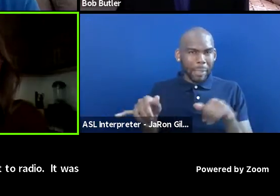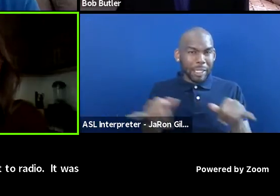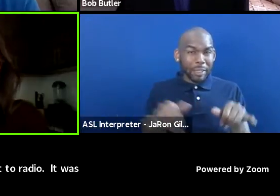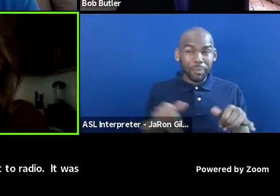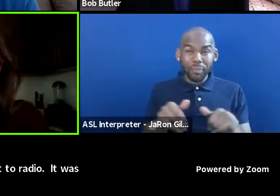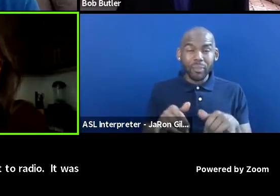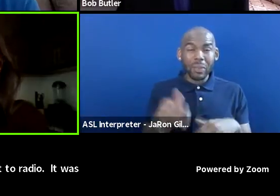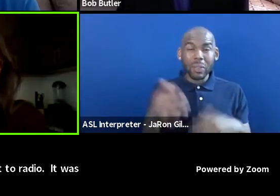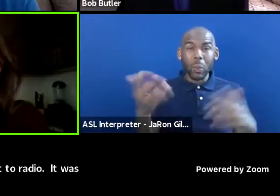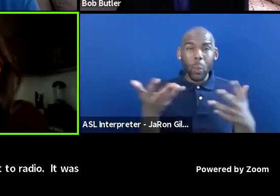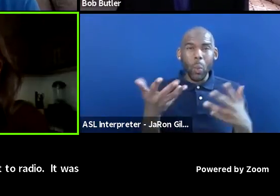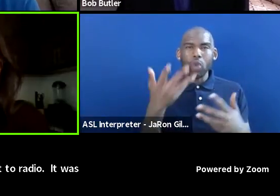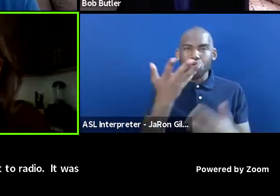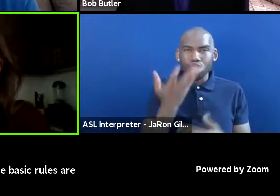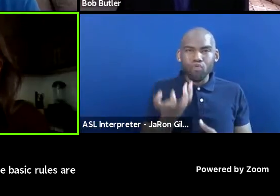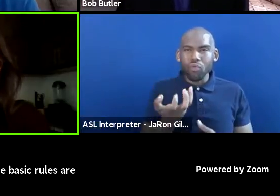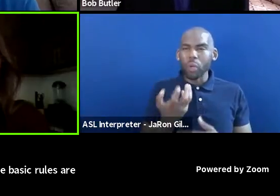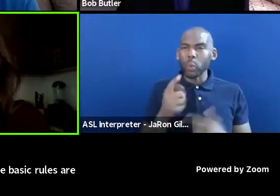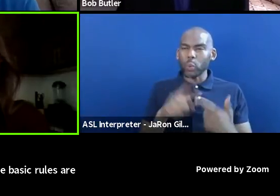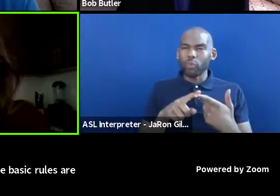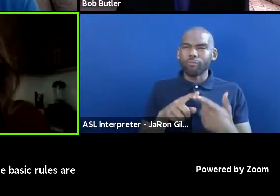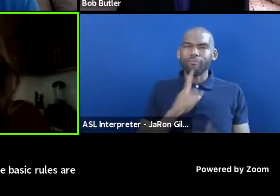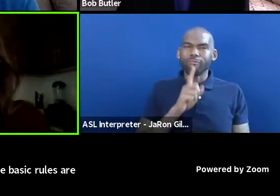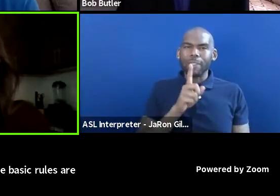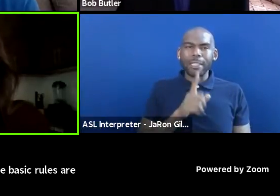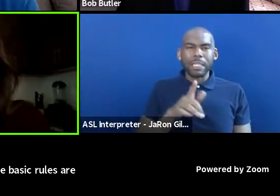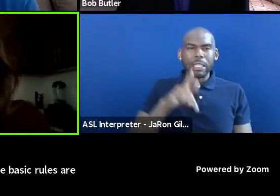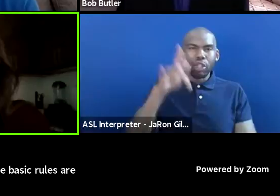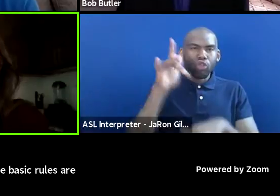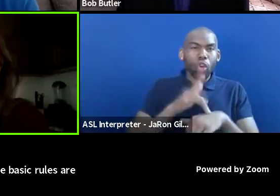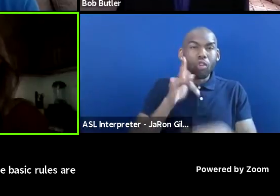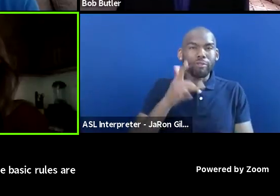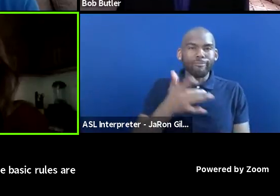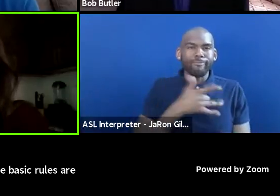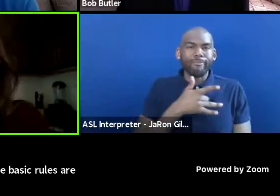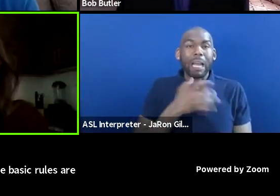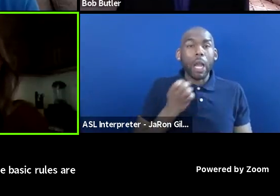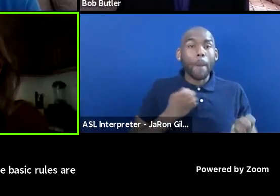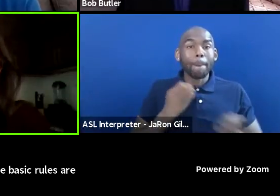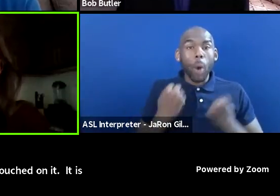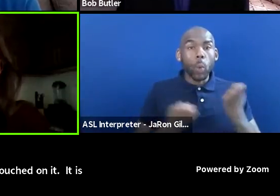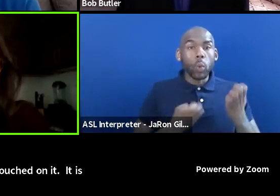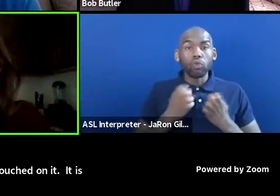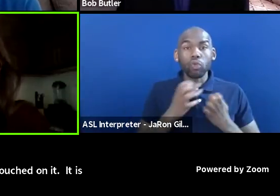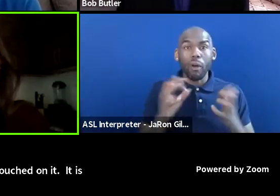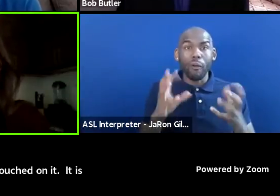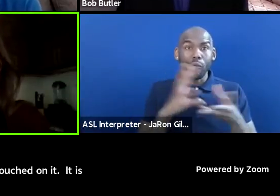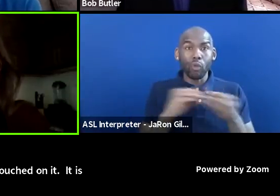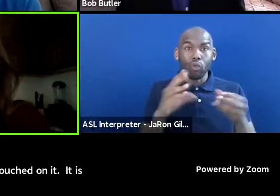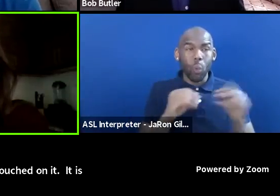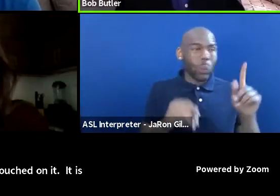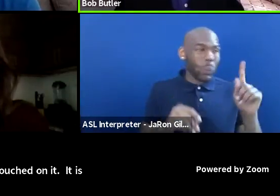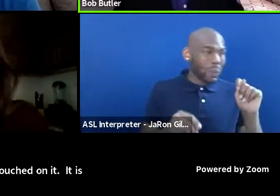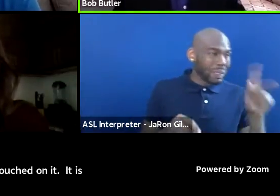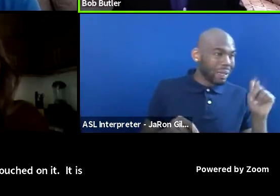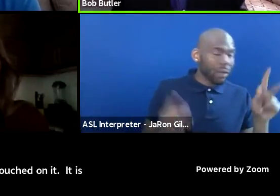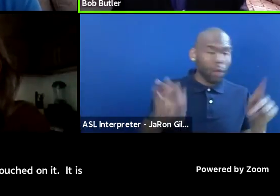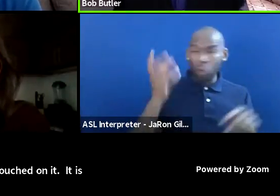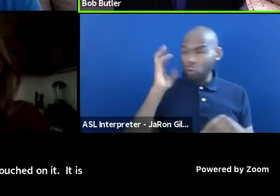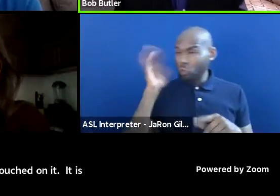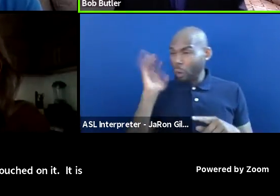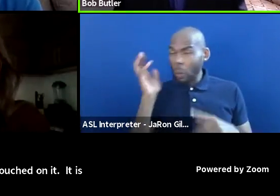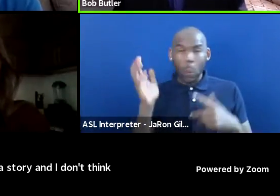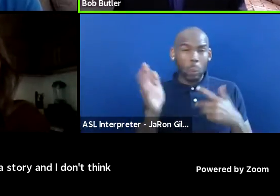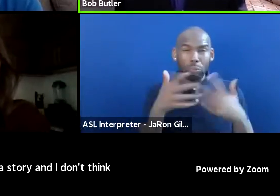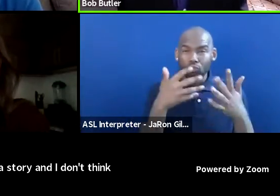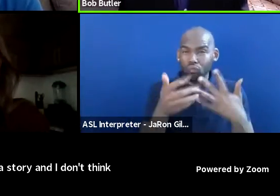to the heart of the emotion of a story. And I don't think that changes no matter what medium you're in. If you're just joining us and